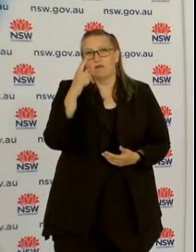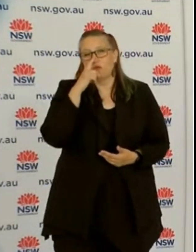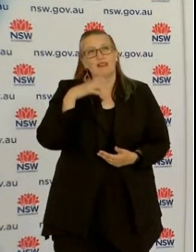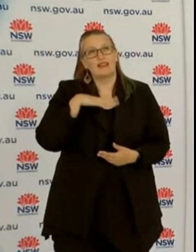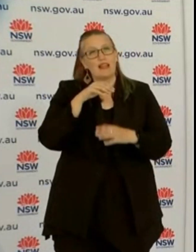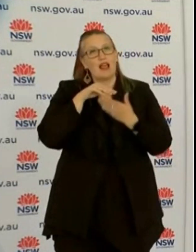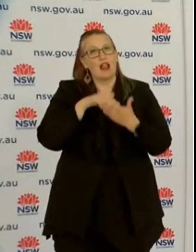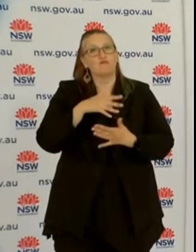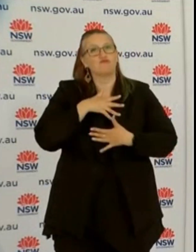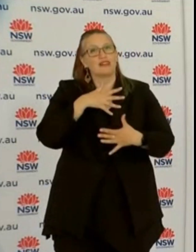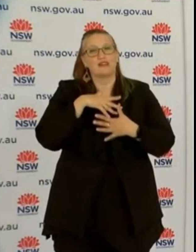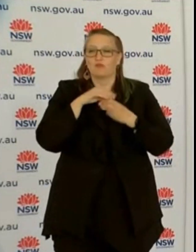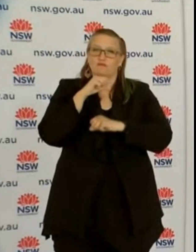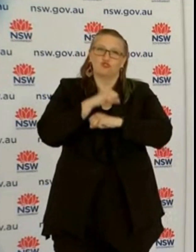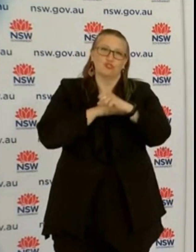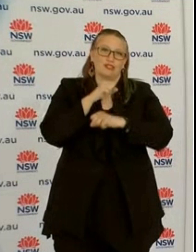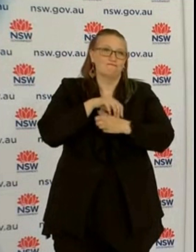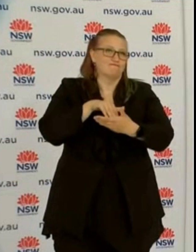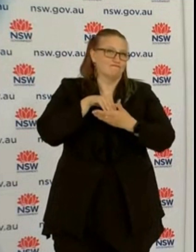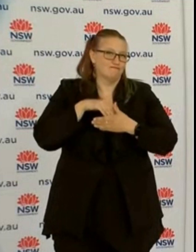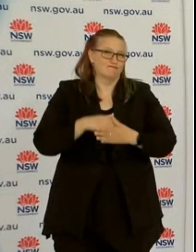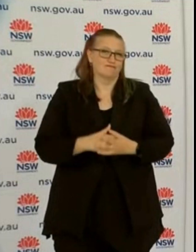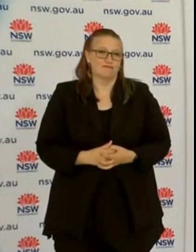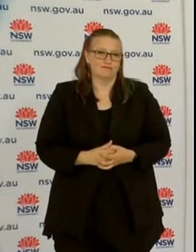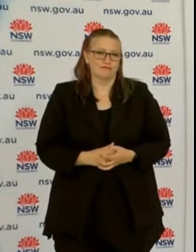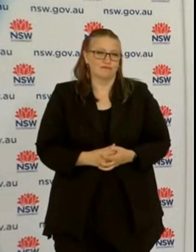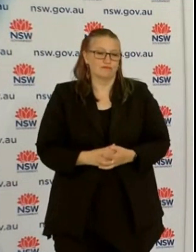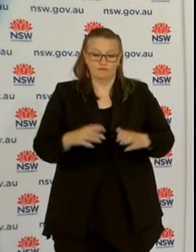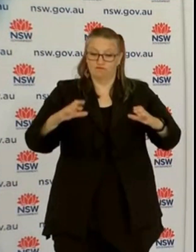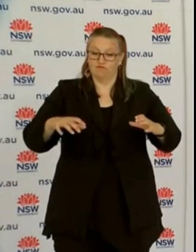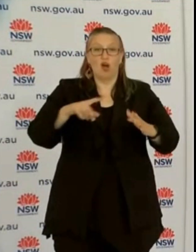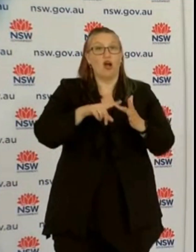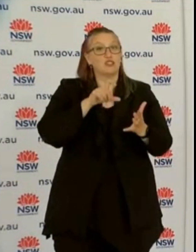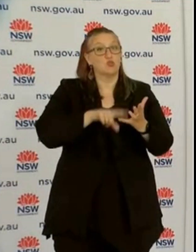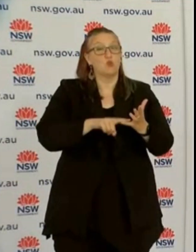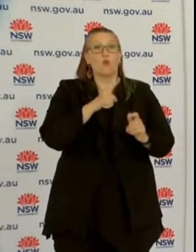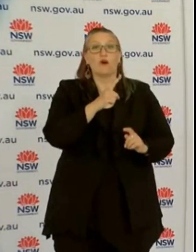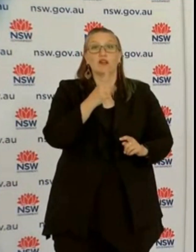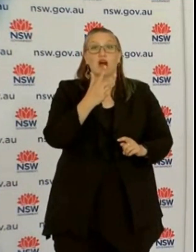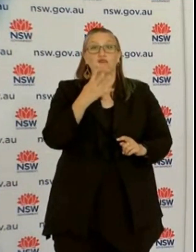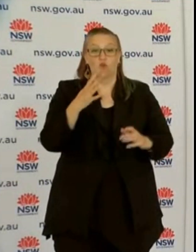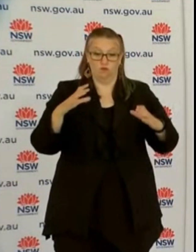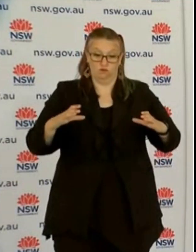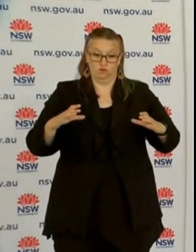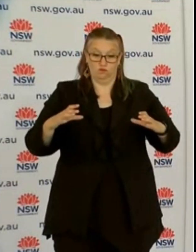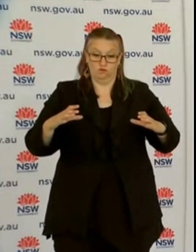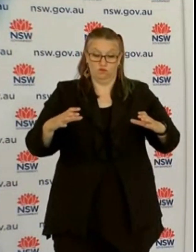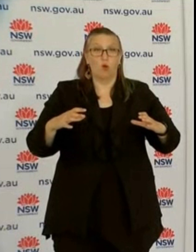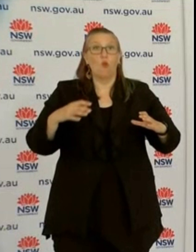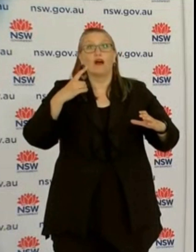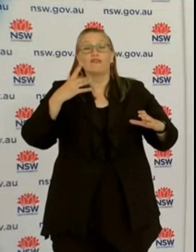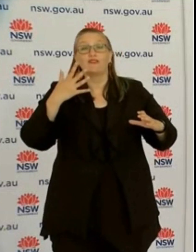ventilation. Of the 194 people in ICU, 158 are